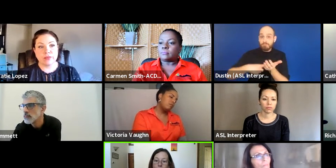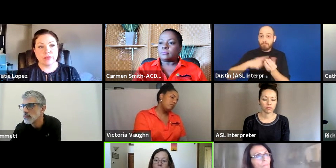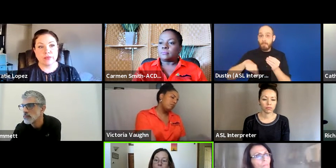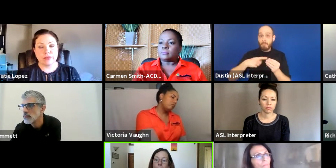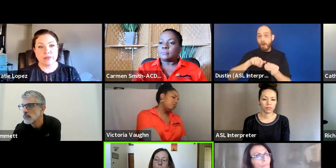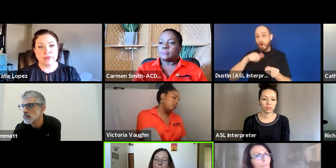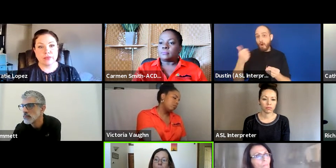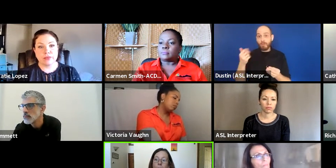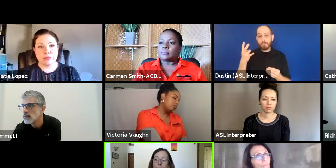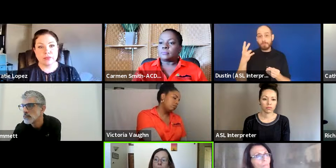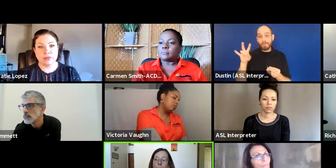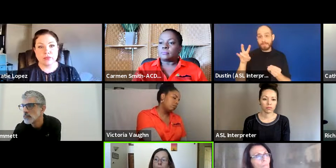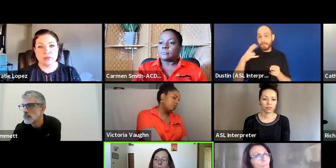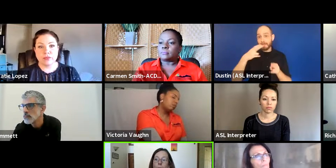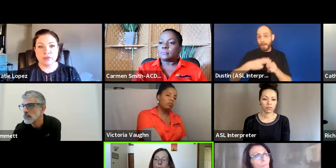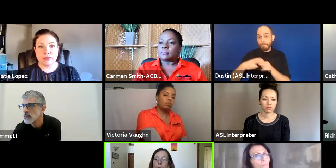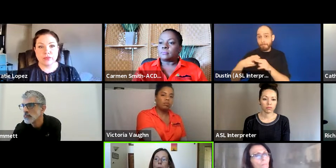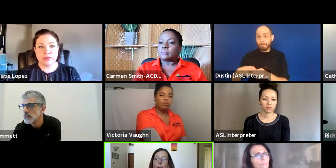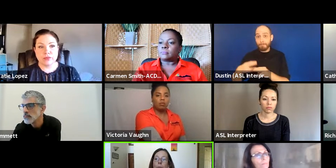candidates?